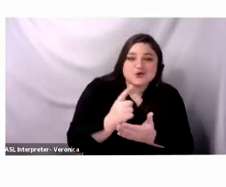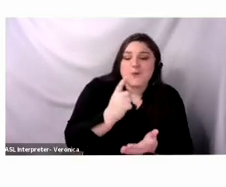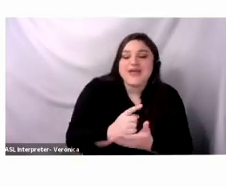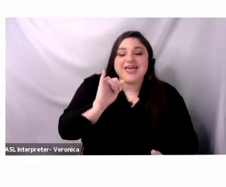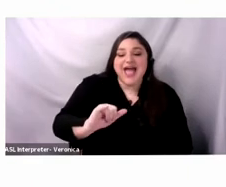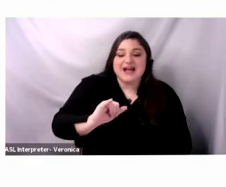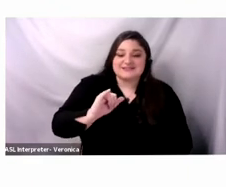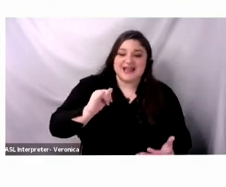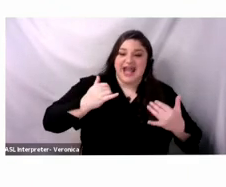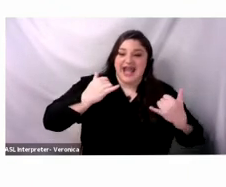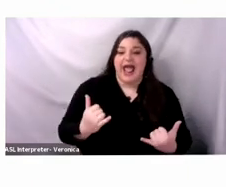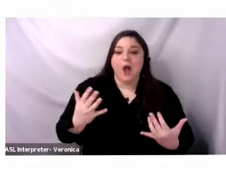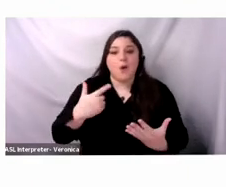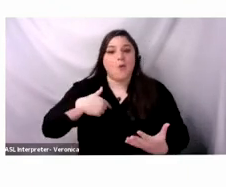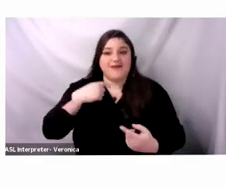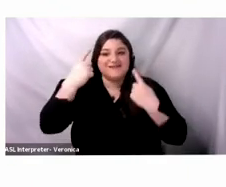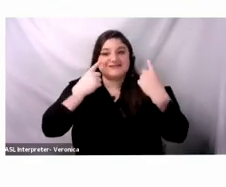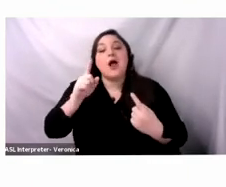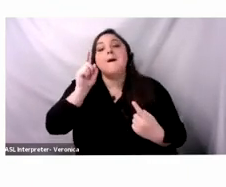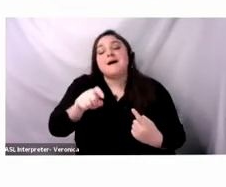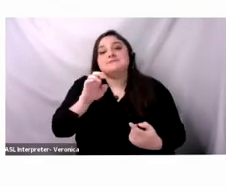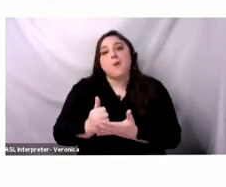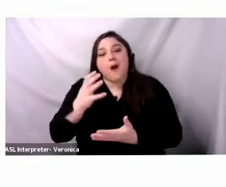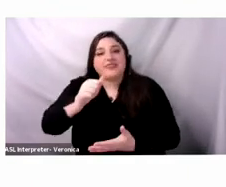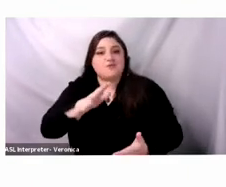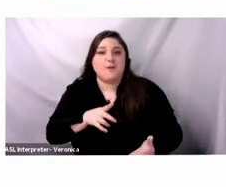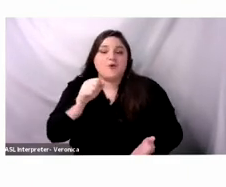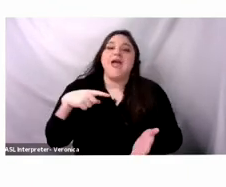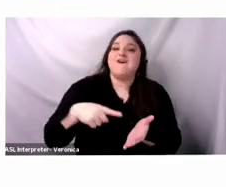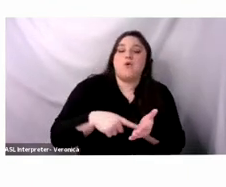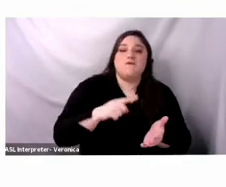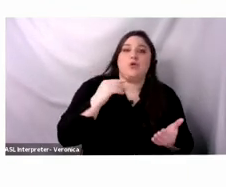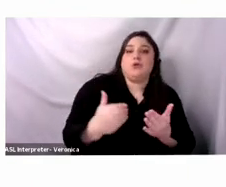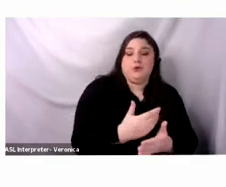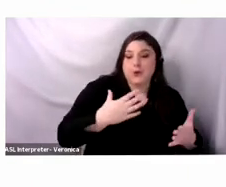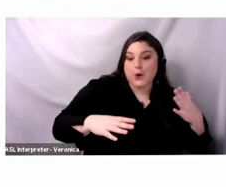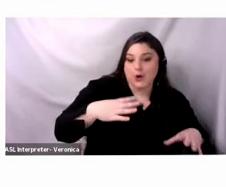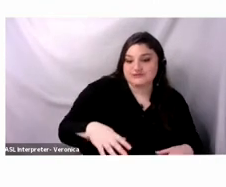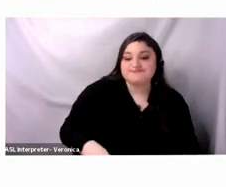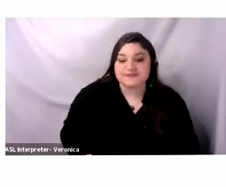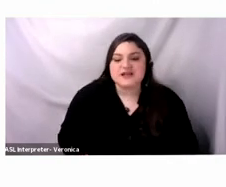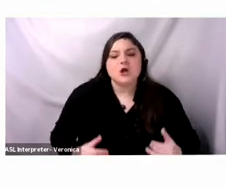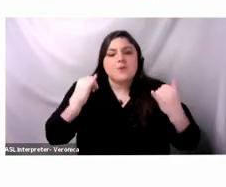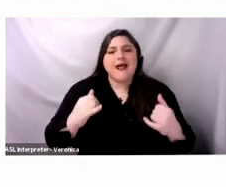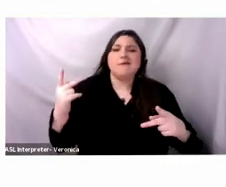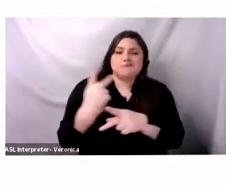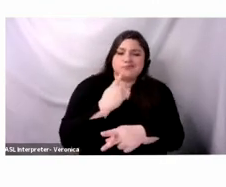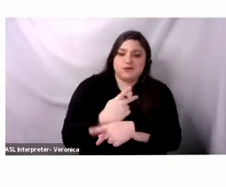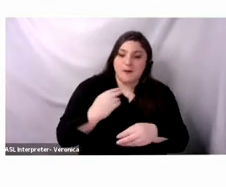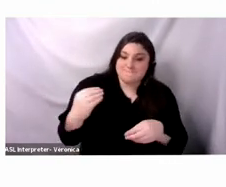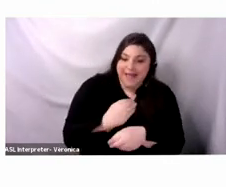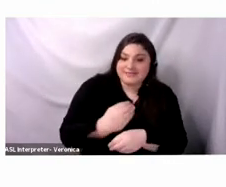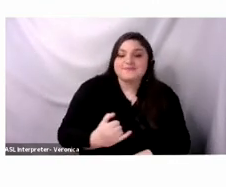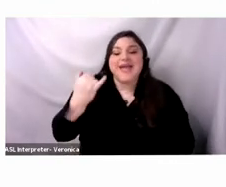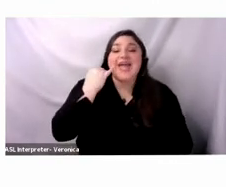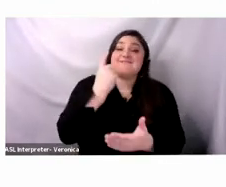at the time cost $10, meaning that it would take them a minimum of 25 weeks or nearly half a year to save up enough money to